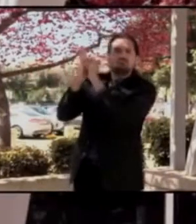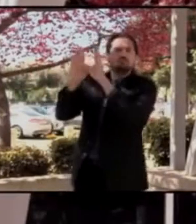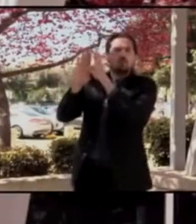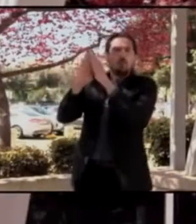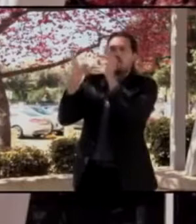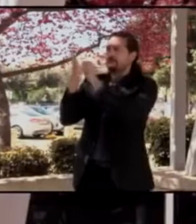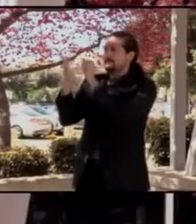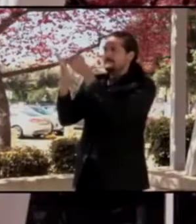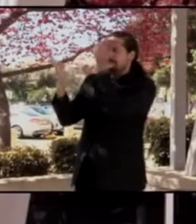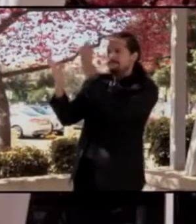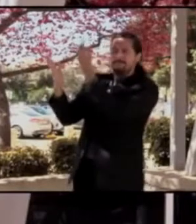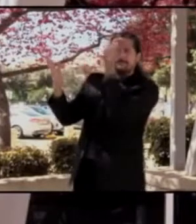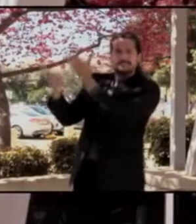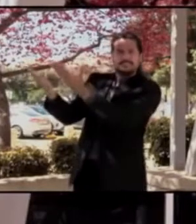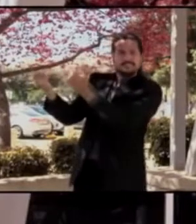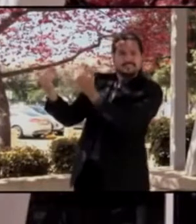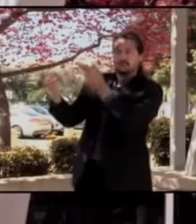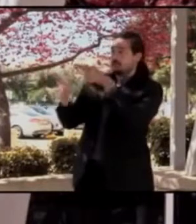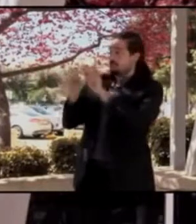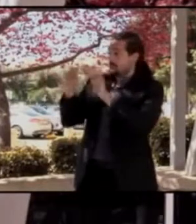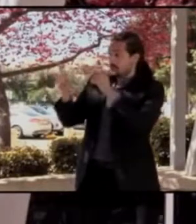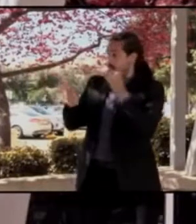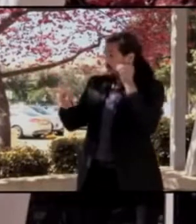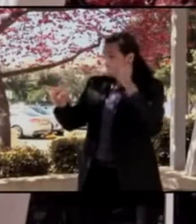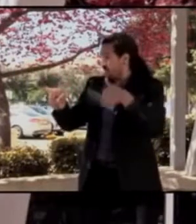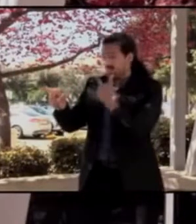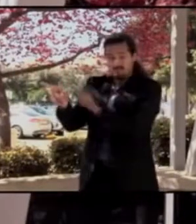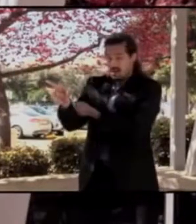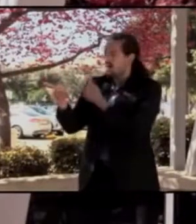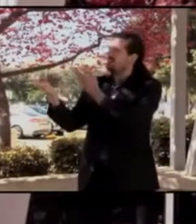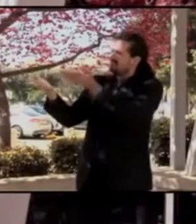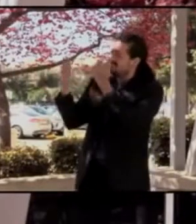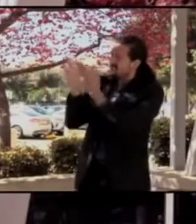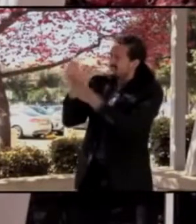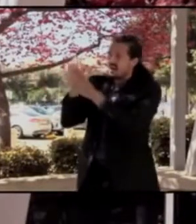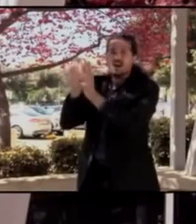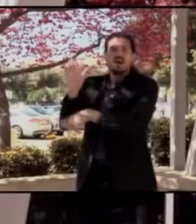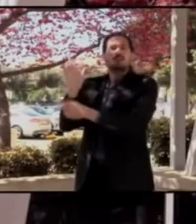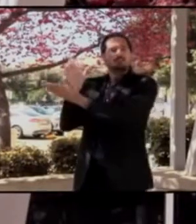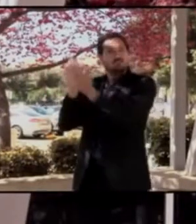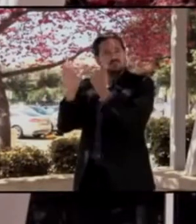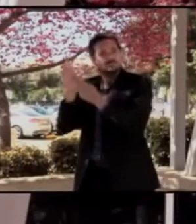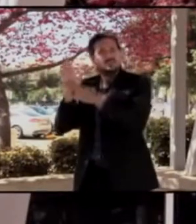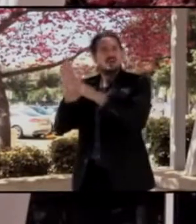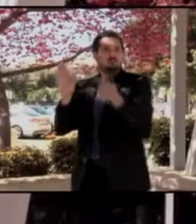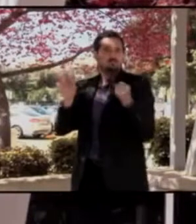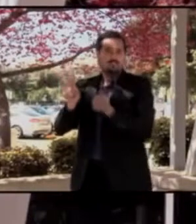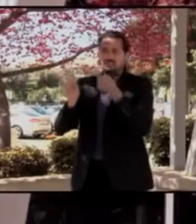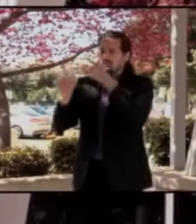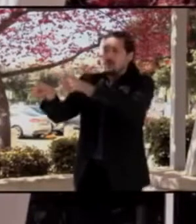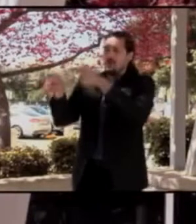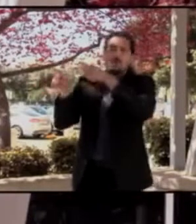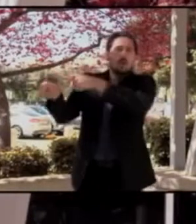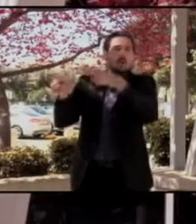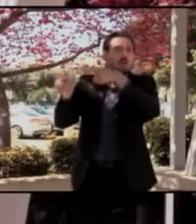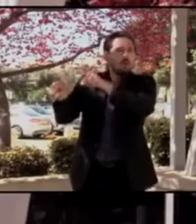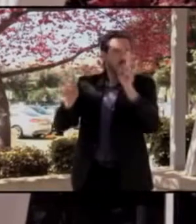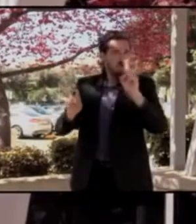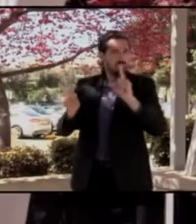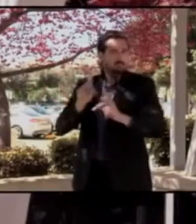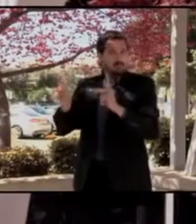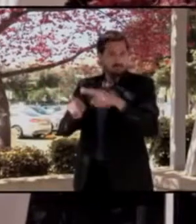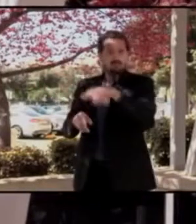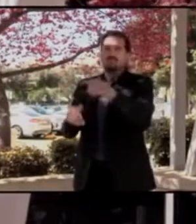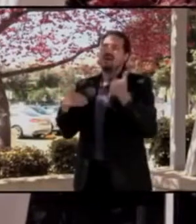see whether there's anyone in the home that hasn't been vaccinated that would like to be vaccinated. lots of different ways that we're spreading the